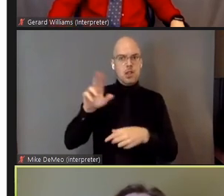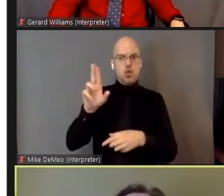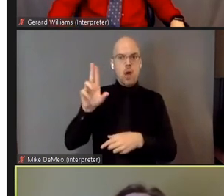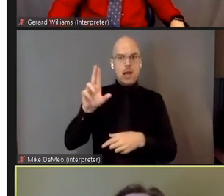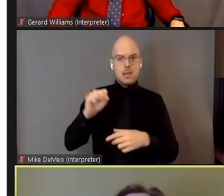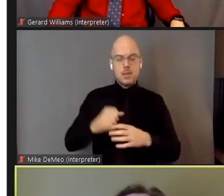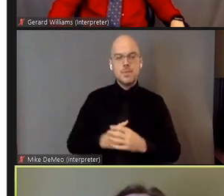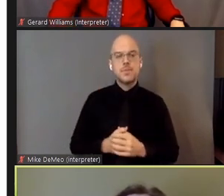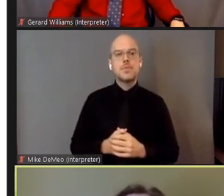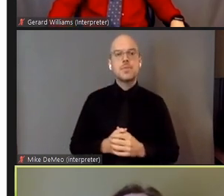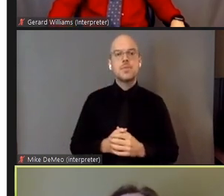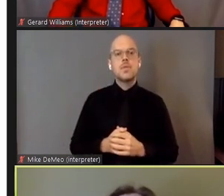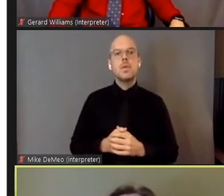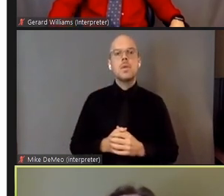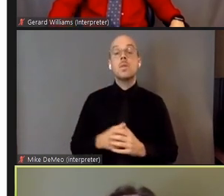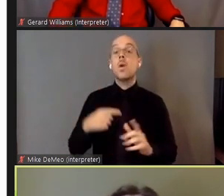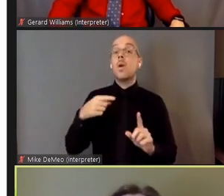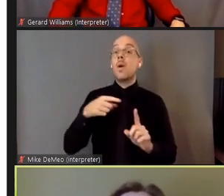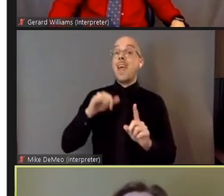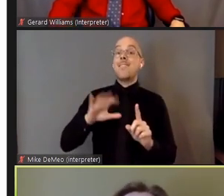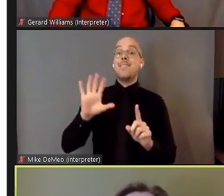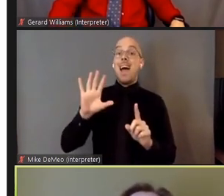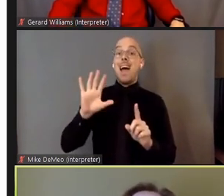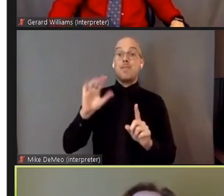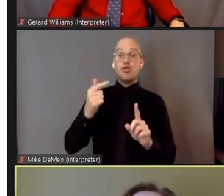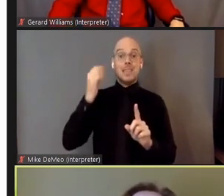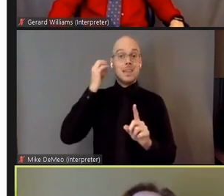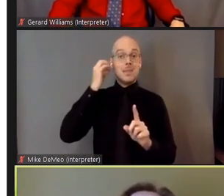And so the 5G fund is